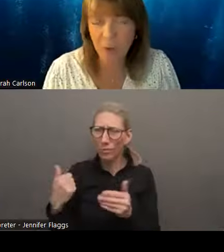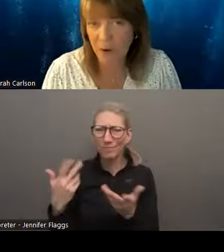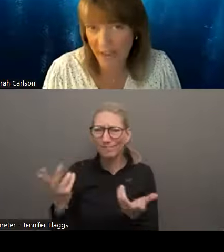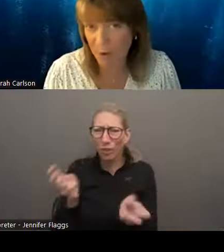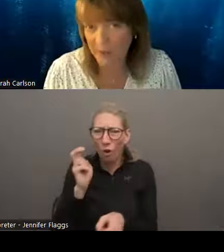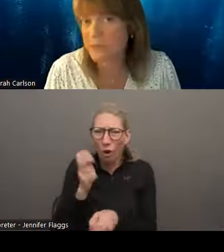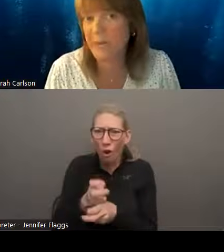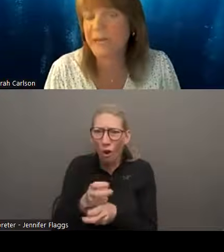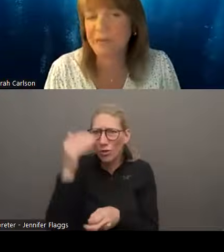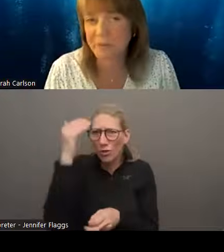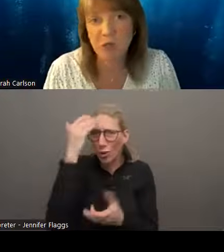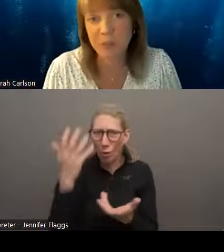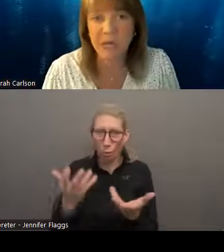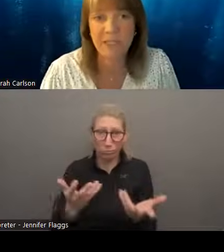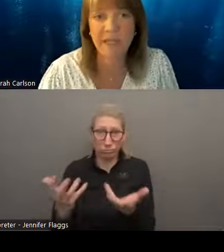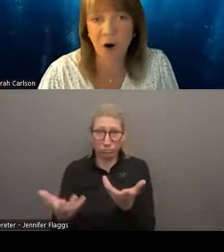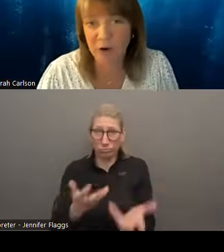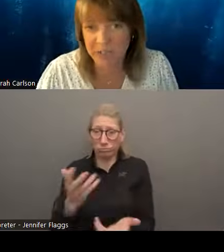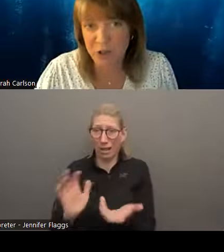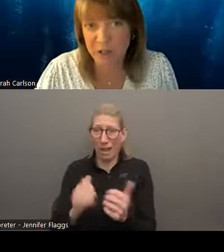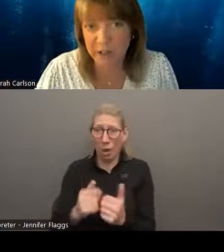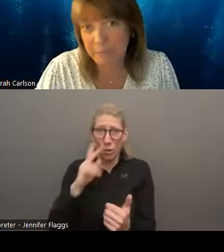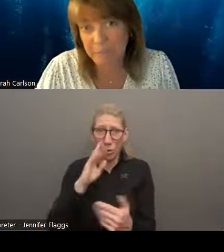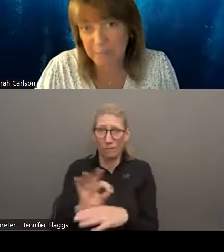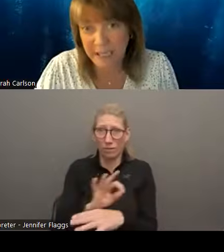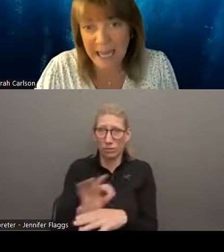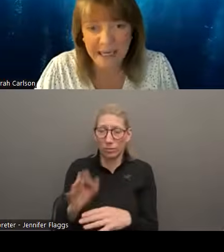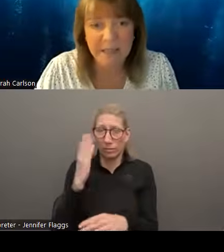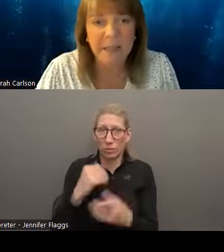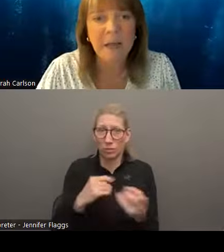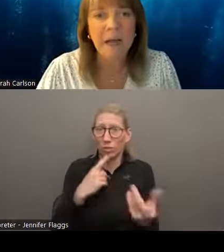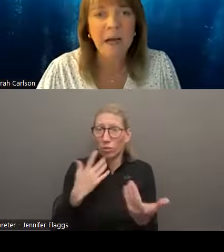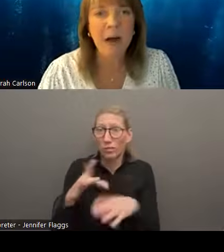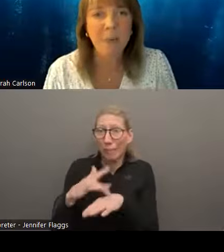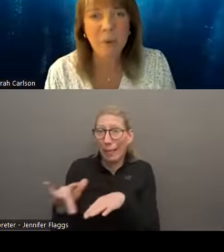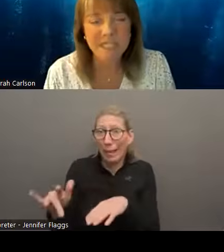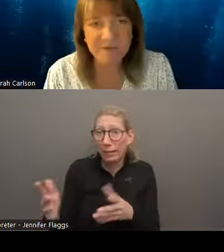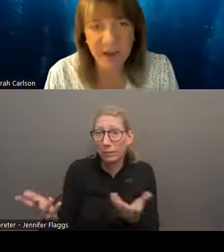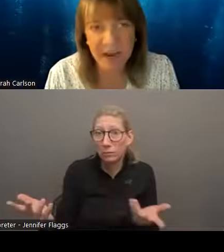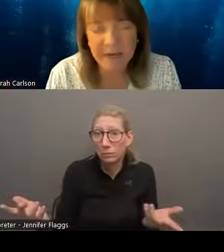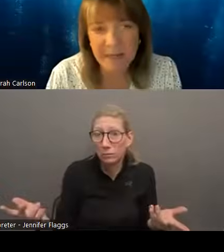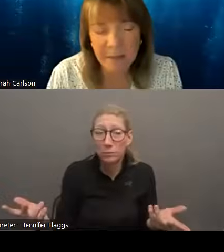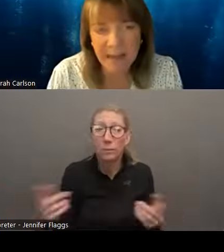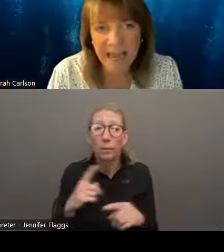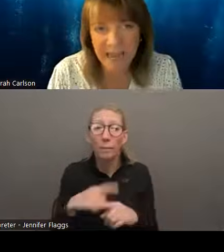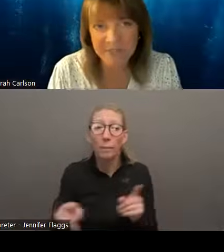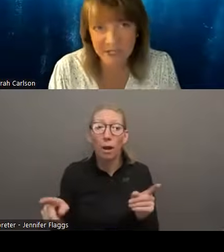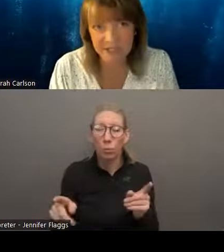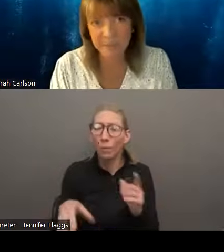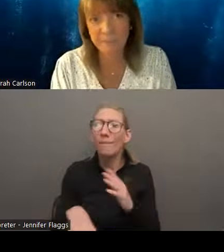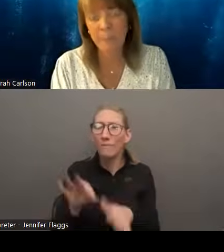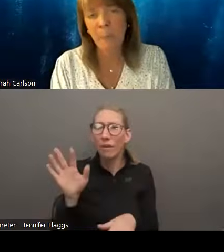know how these might have functioned because they are essentially blanks. But we did find about a